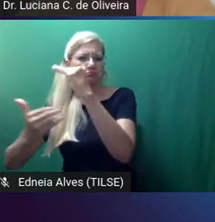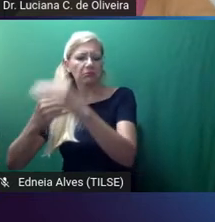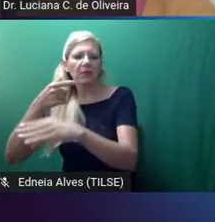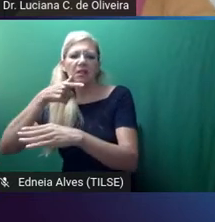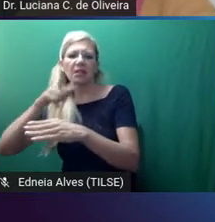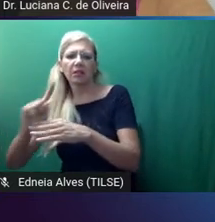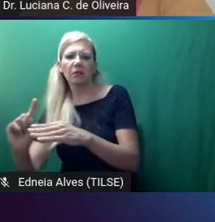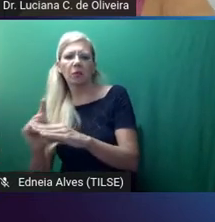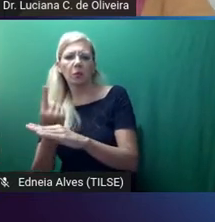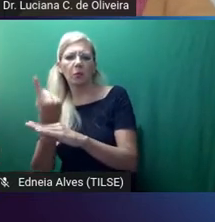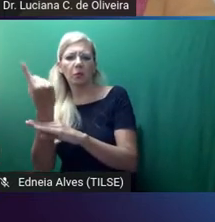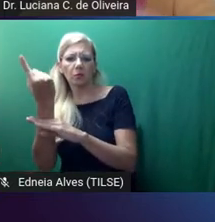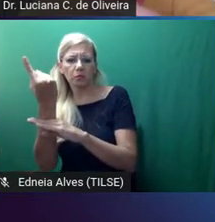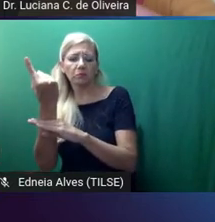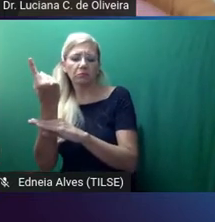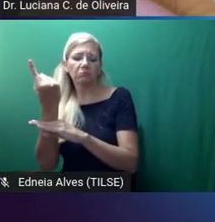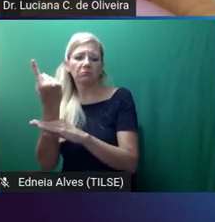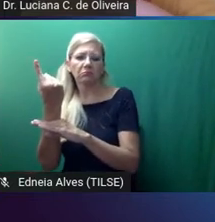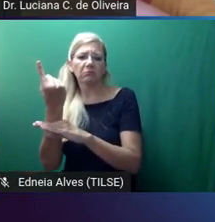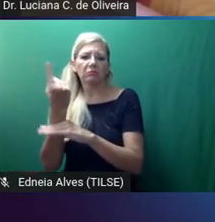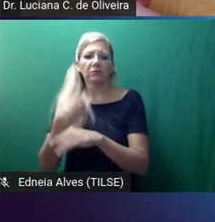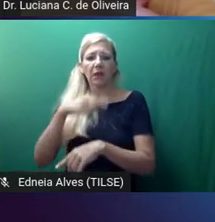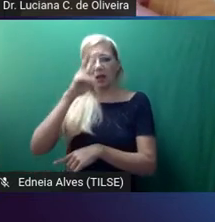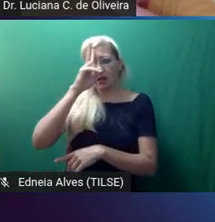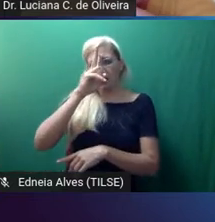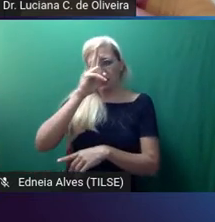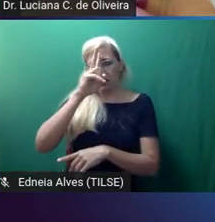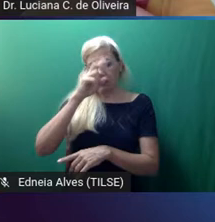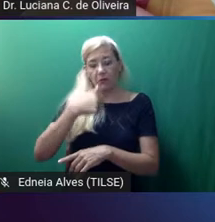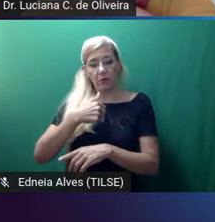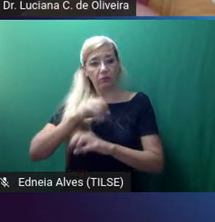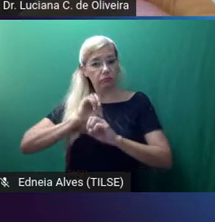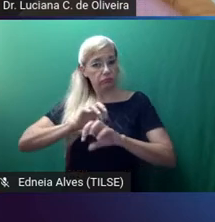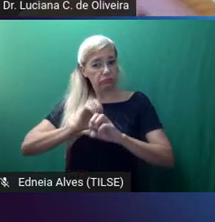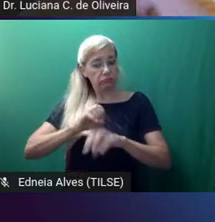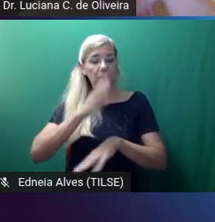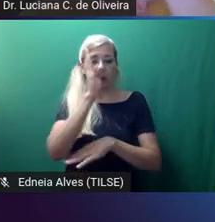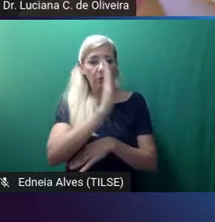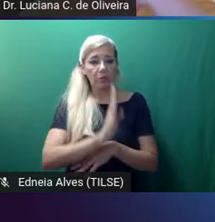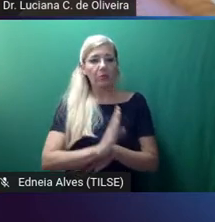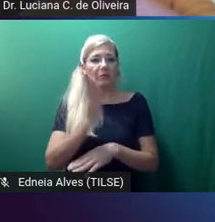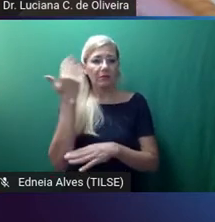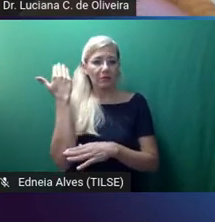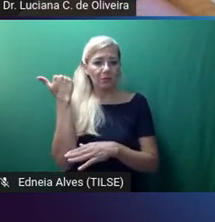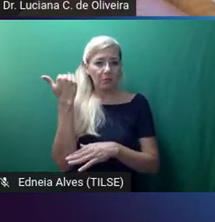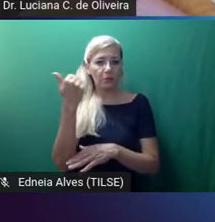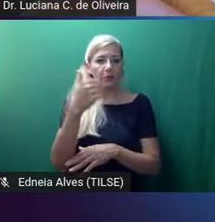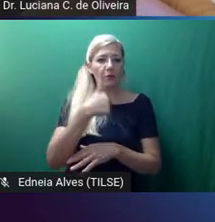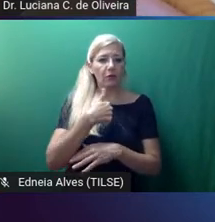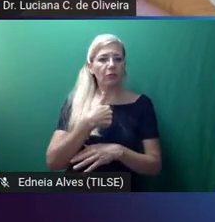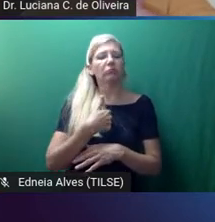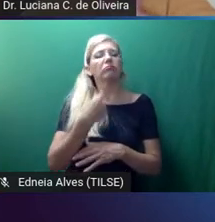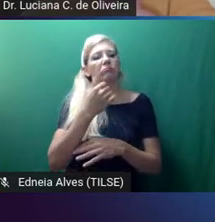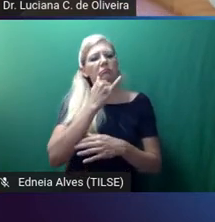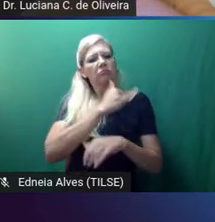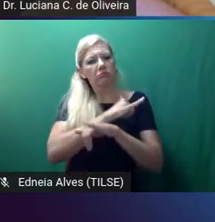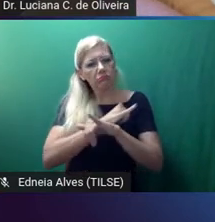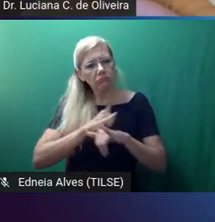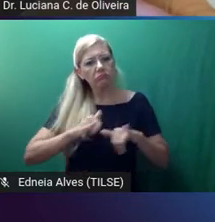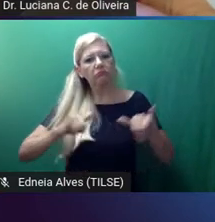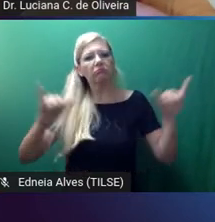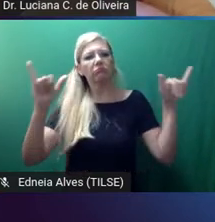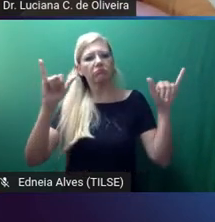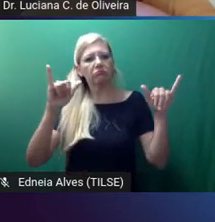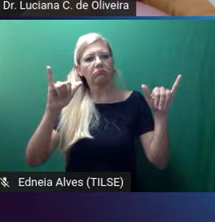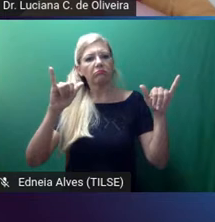around. I remember teaching in Brazil in the 90s, and I was told explicitly to avoid